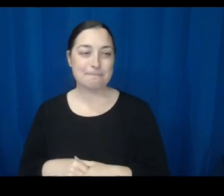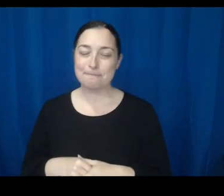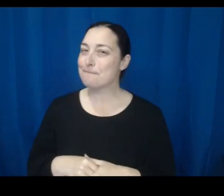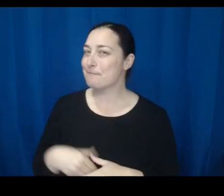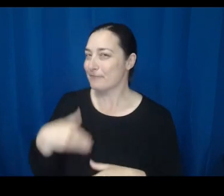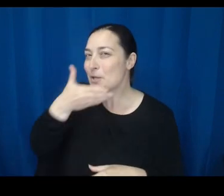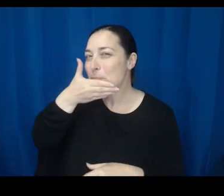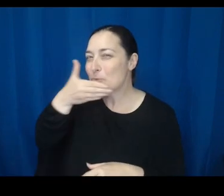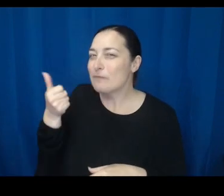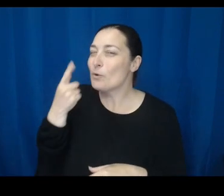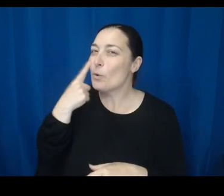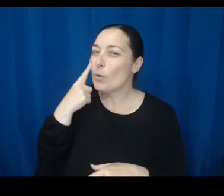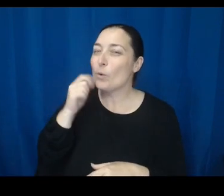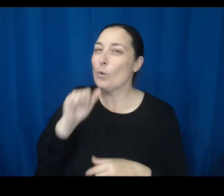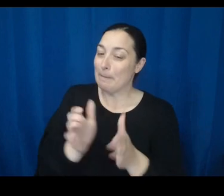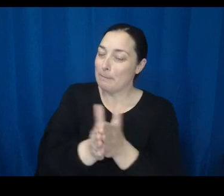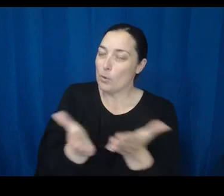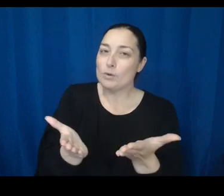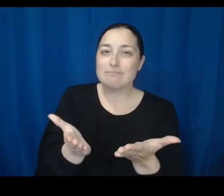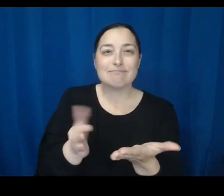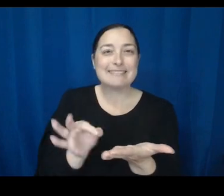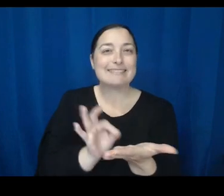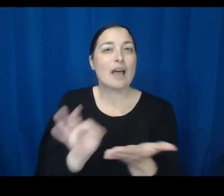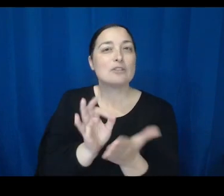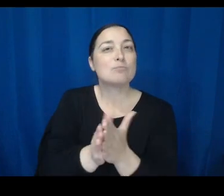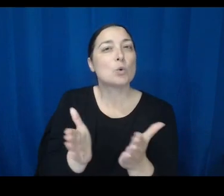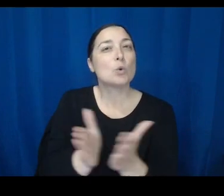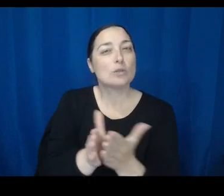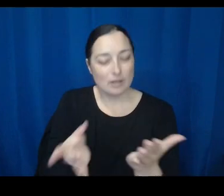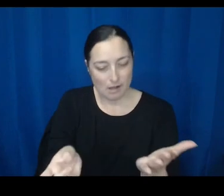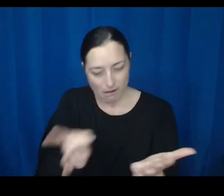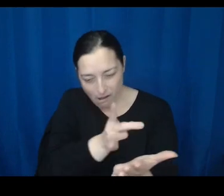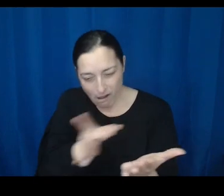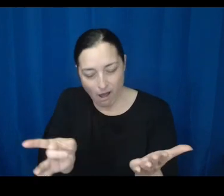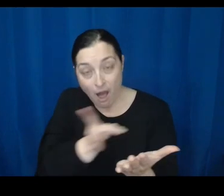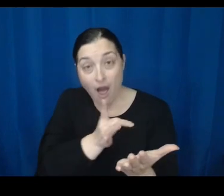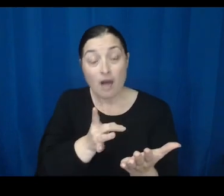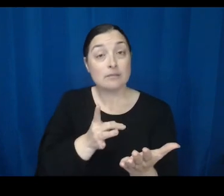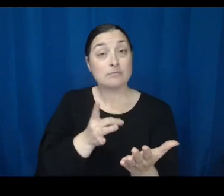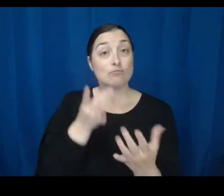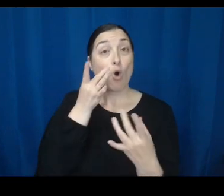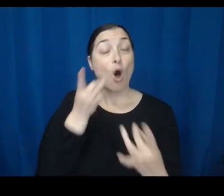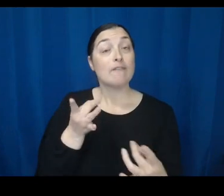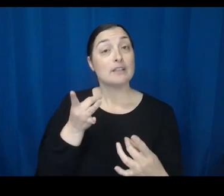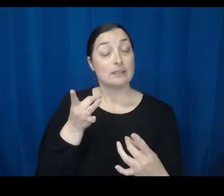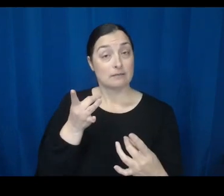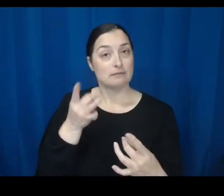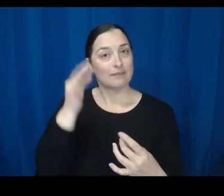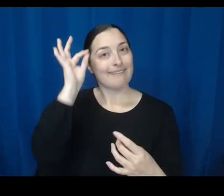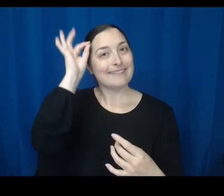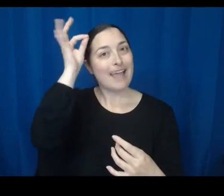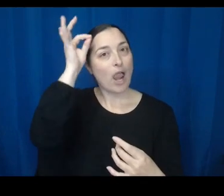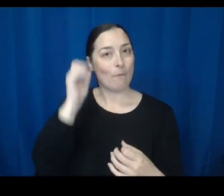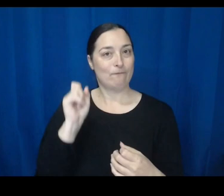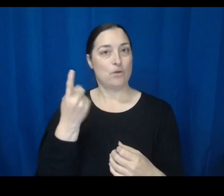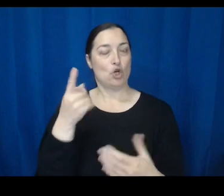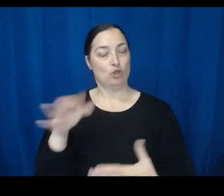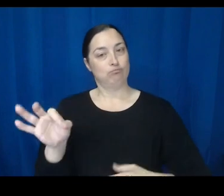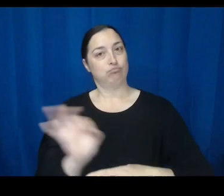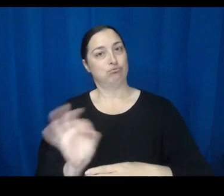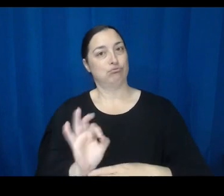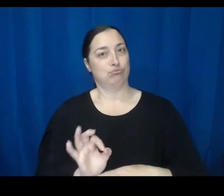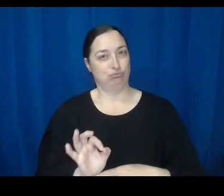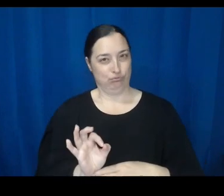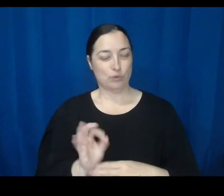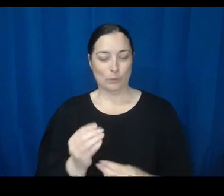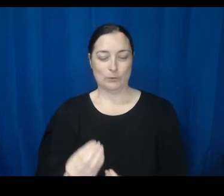of the sketchbooks as well and seeing how she often lays yellow down as a starting point, which is one of those colors that seems to glow